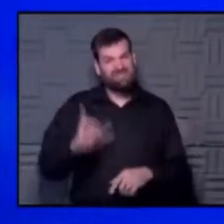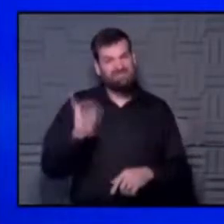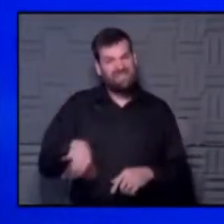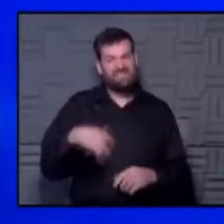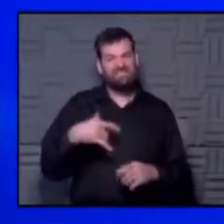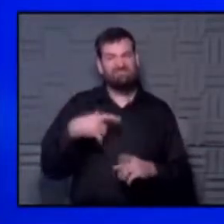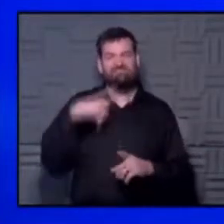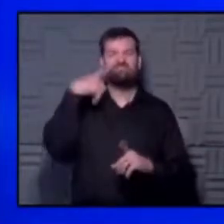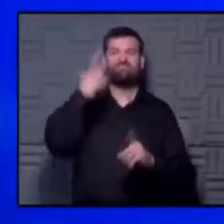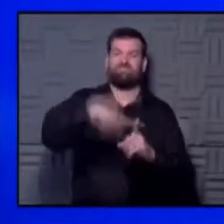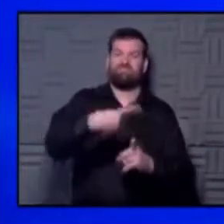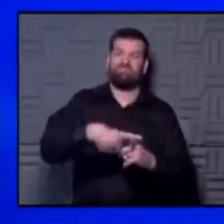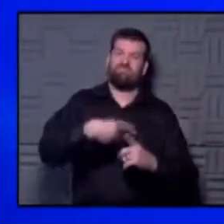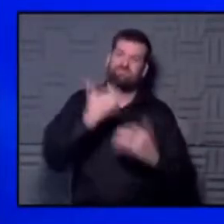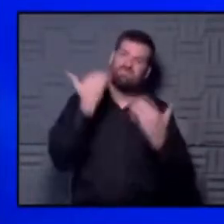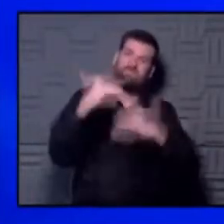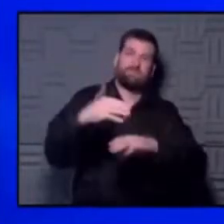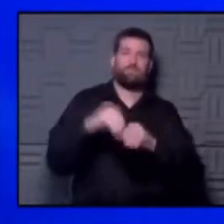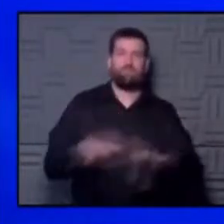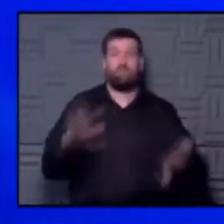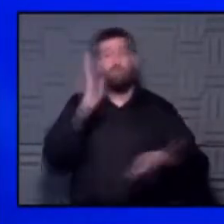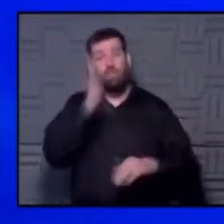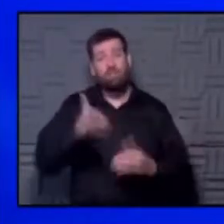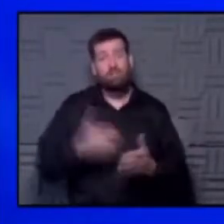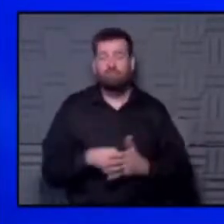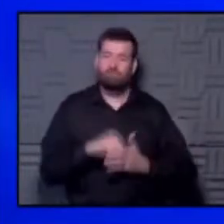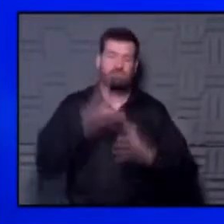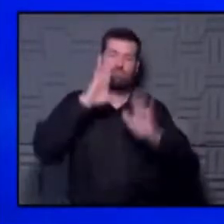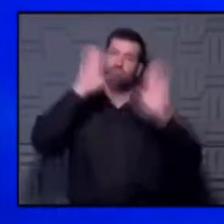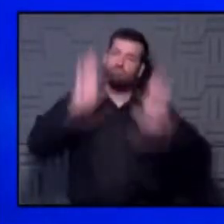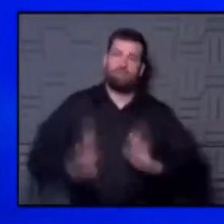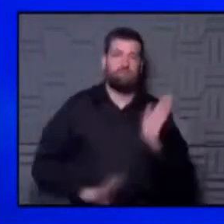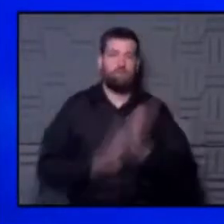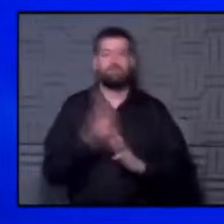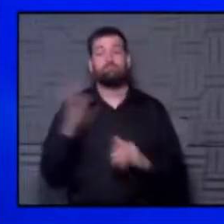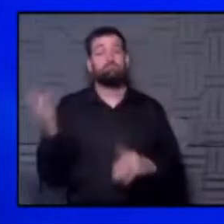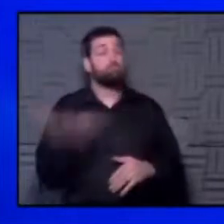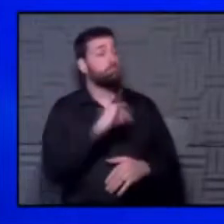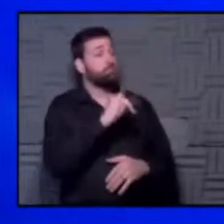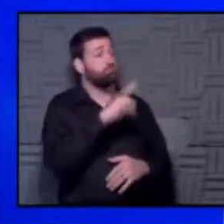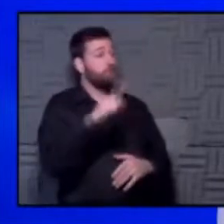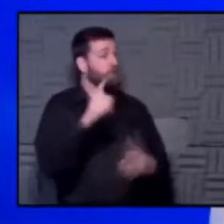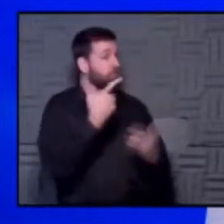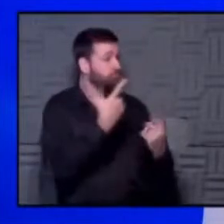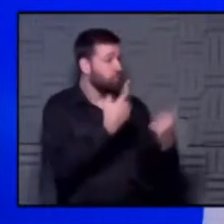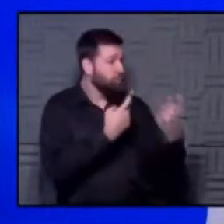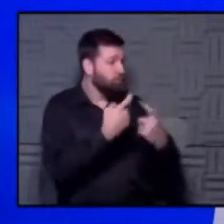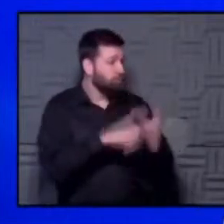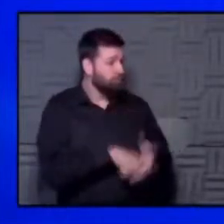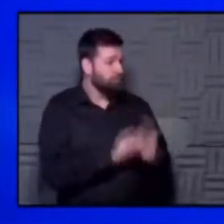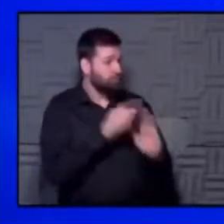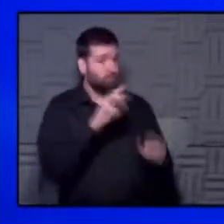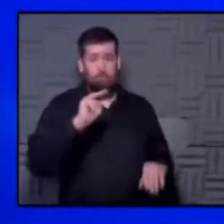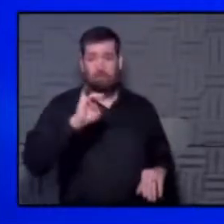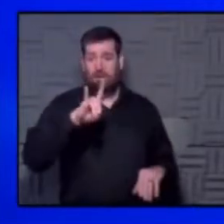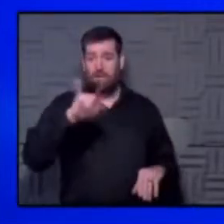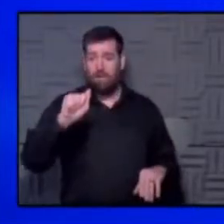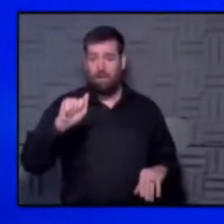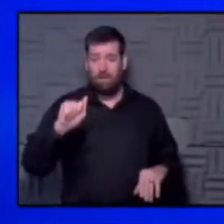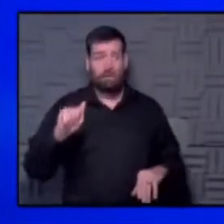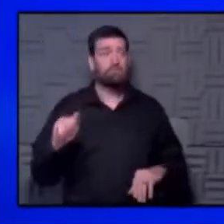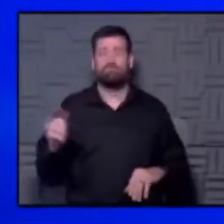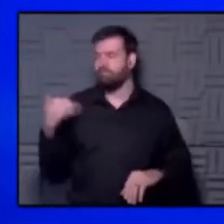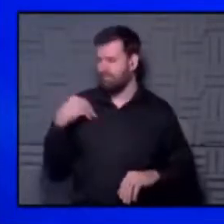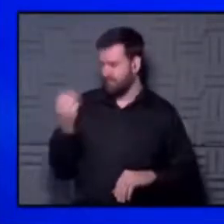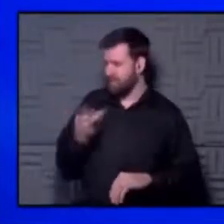think would really help limit the spread. So that's a great development. Well, Jill, let's see what questions are out there this morning. Let's start with media. All right. I have